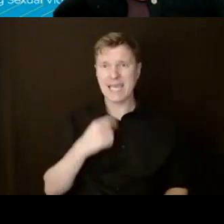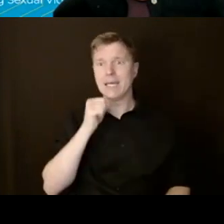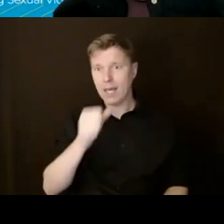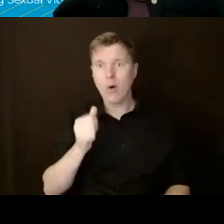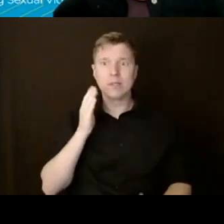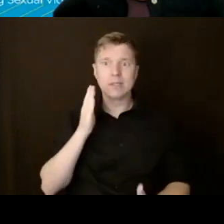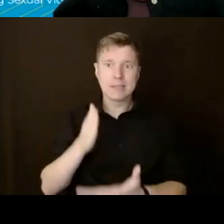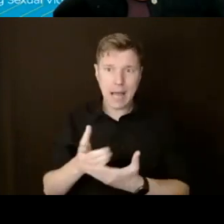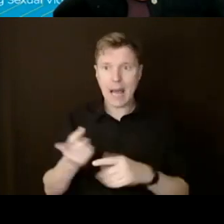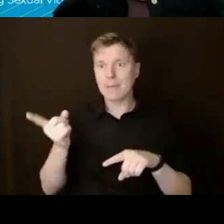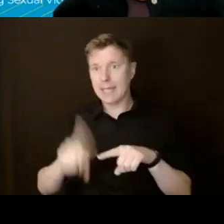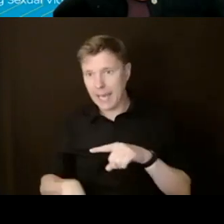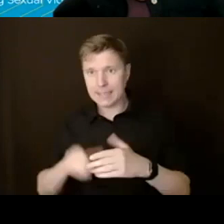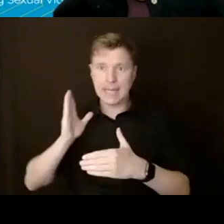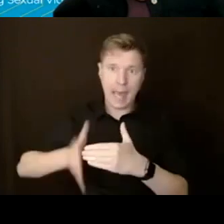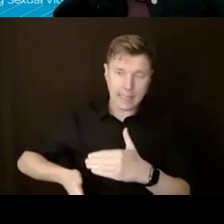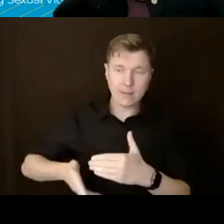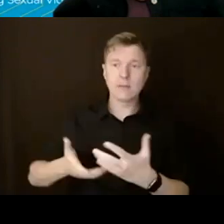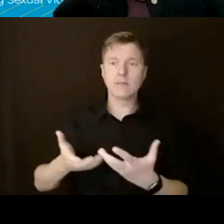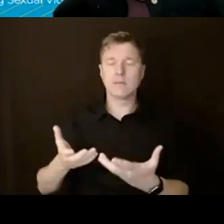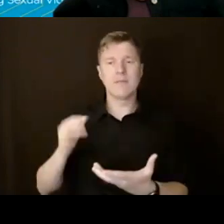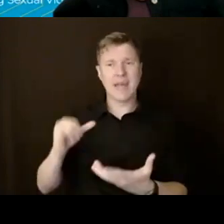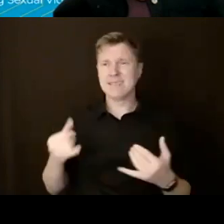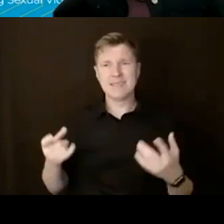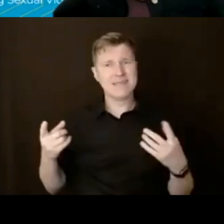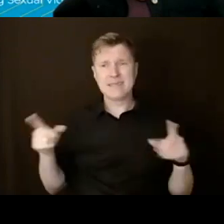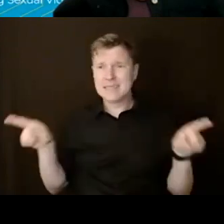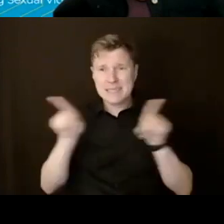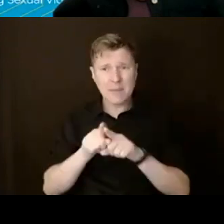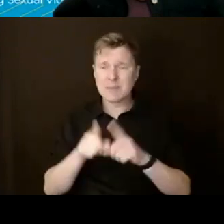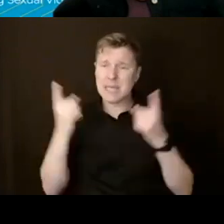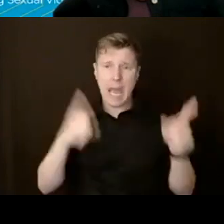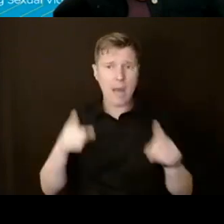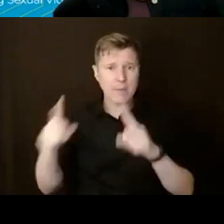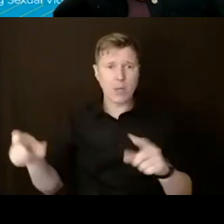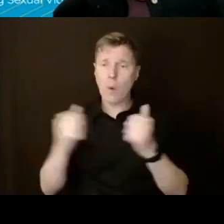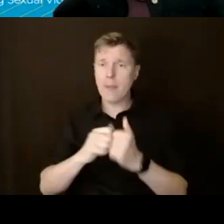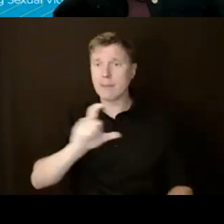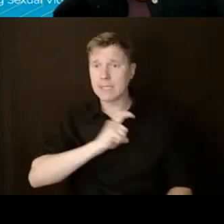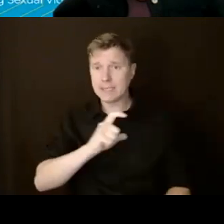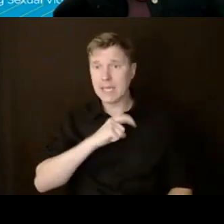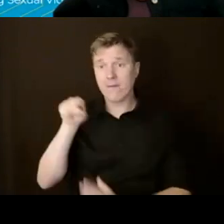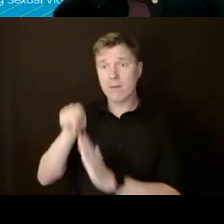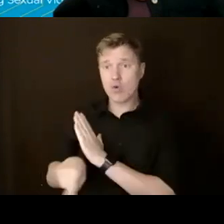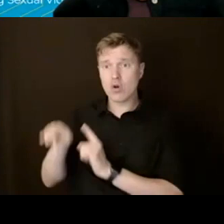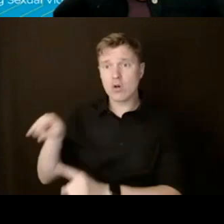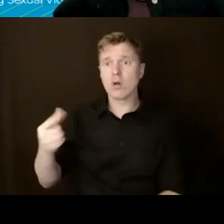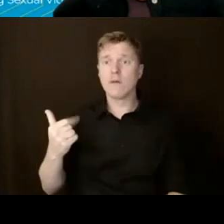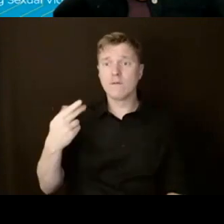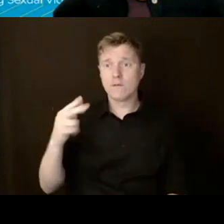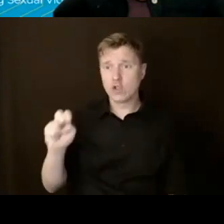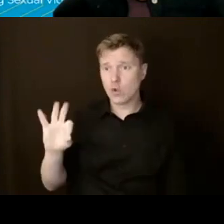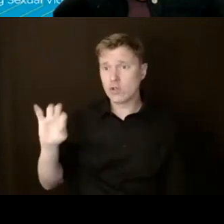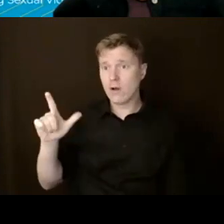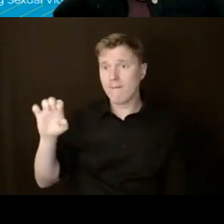can't end, right? Like the same thing happens around policing right now. Right after the murder of George Floyd, we saw over and over and over